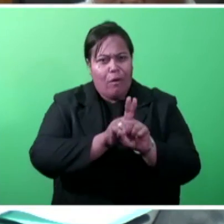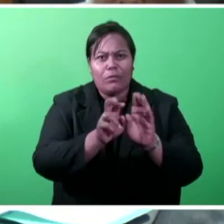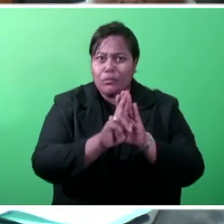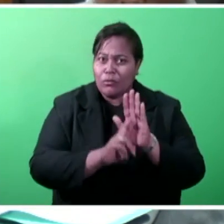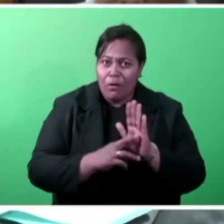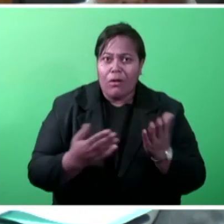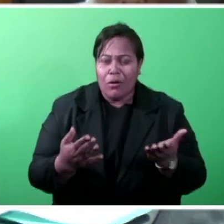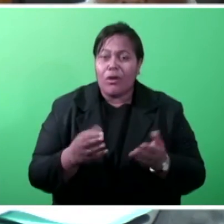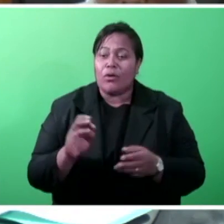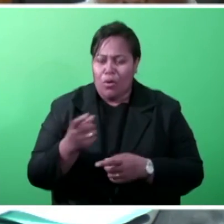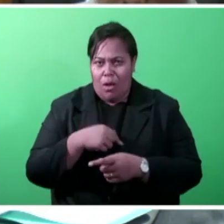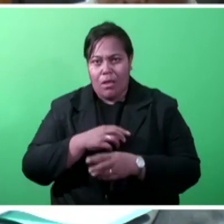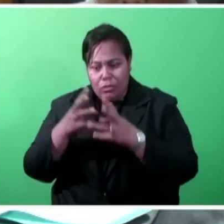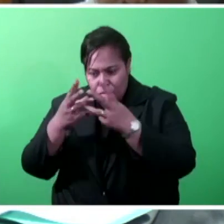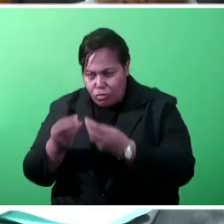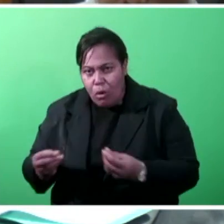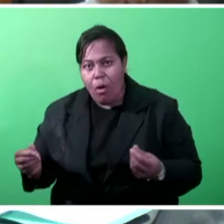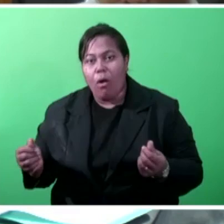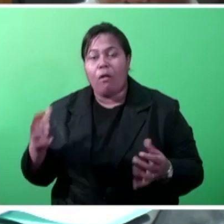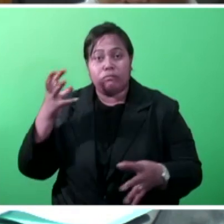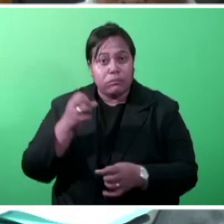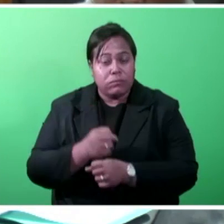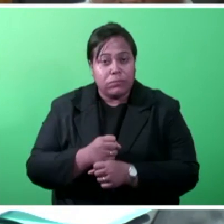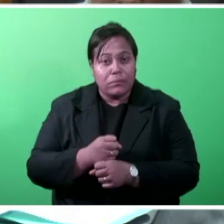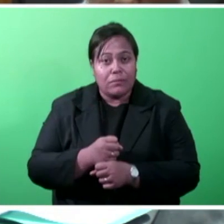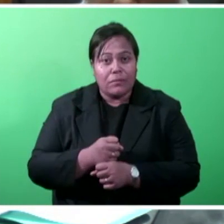total recovery for the current financial year stands at